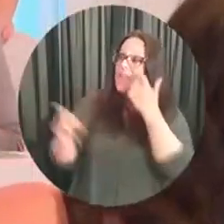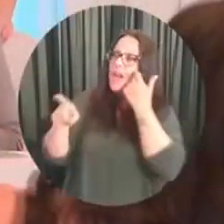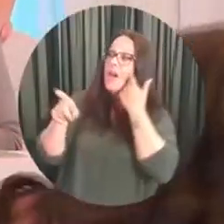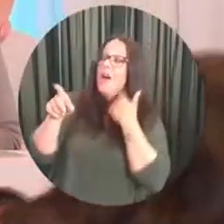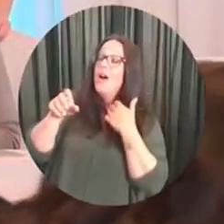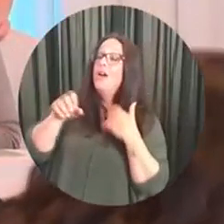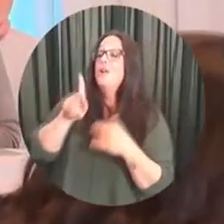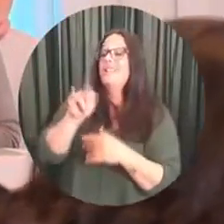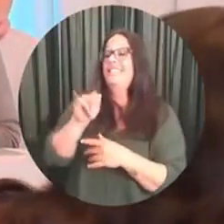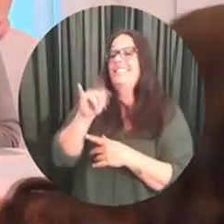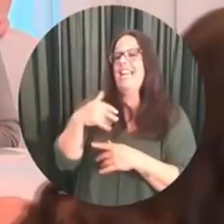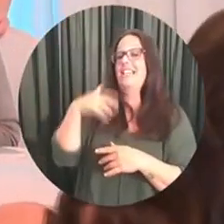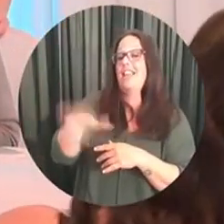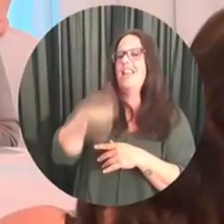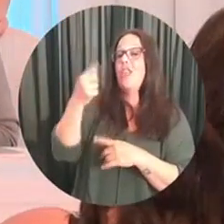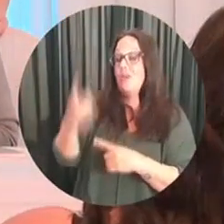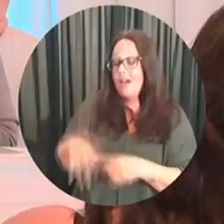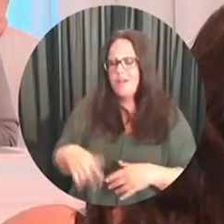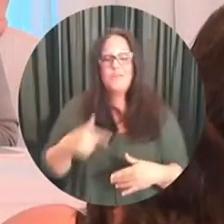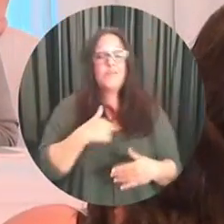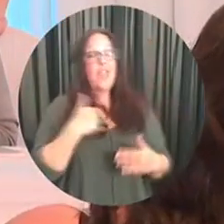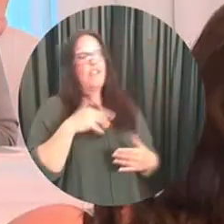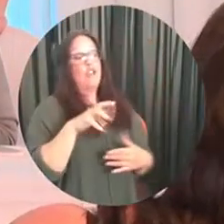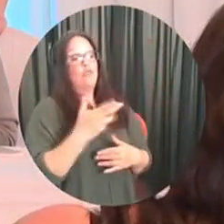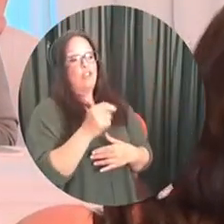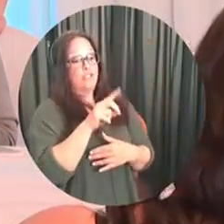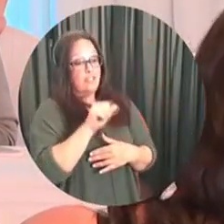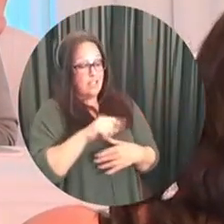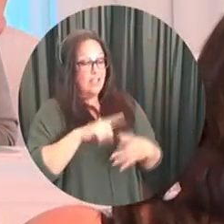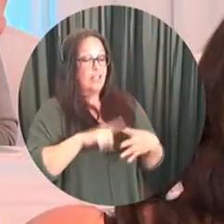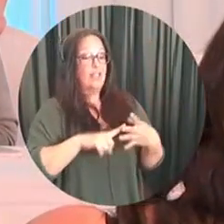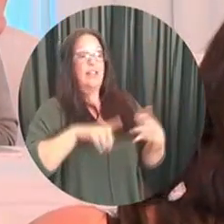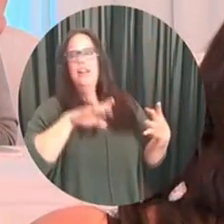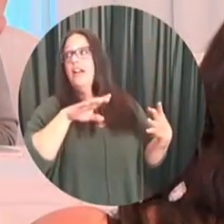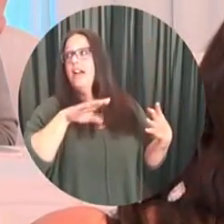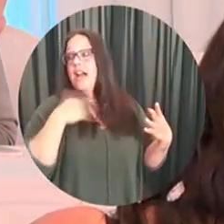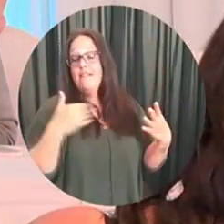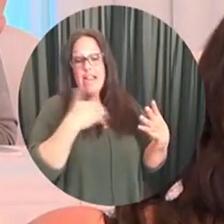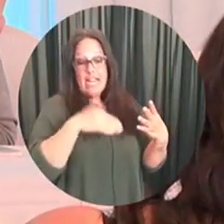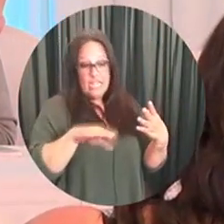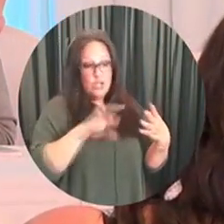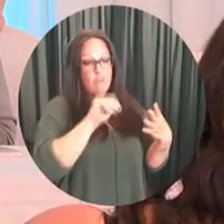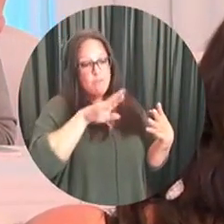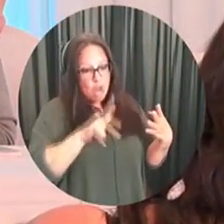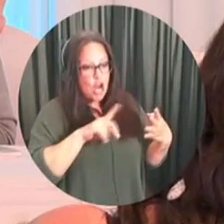I have Van Beha, thank you very much. And I have Angel, Mark, and Donna